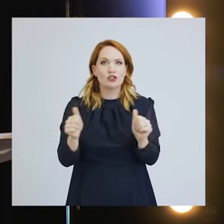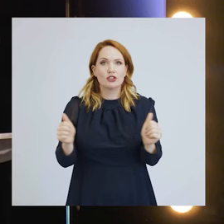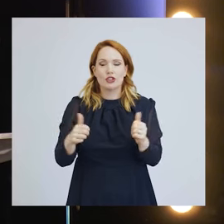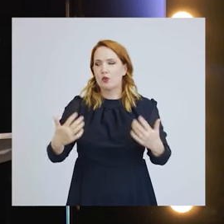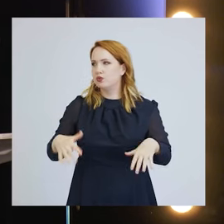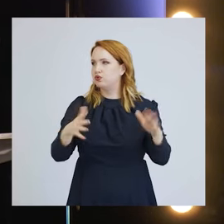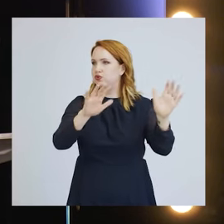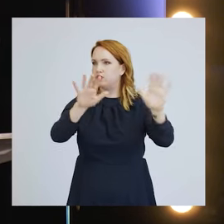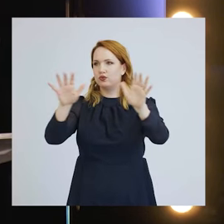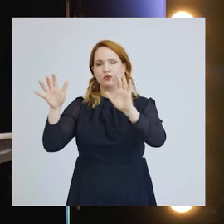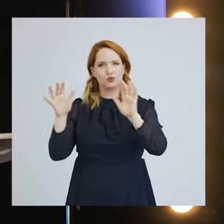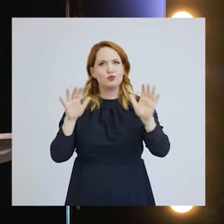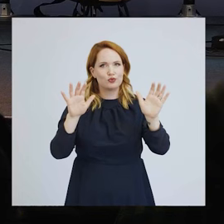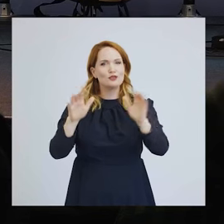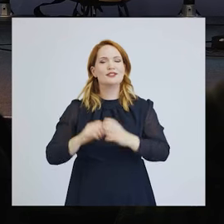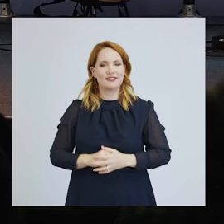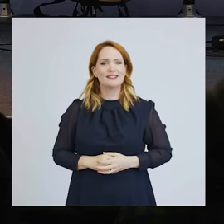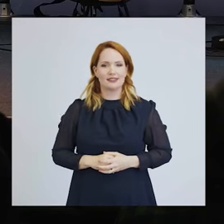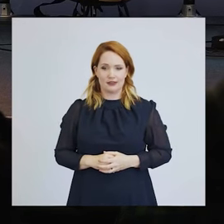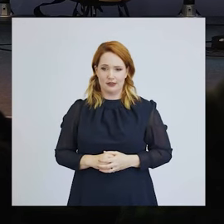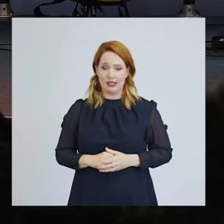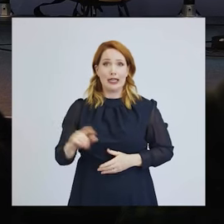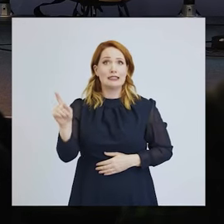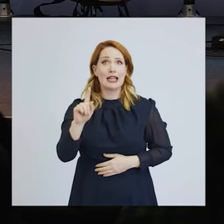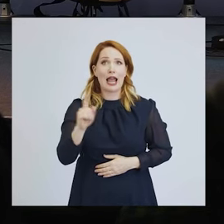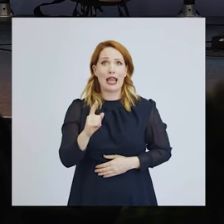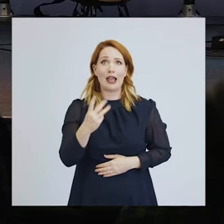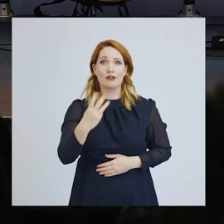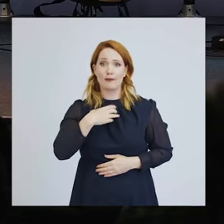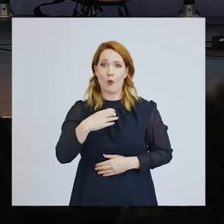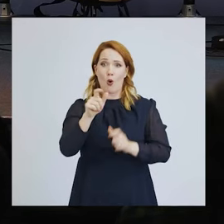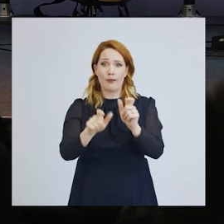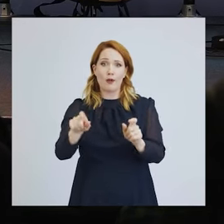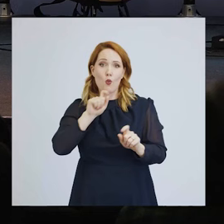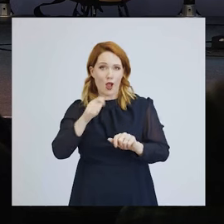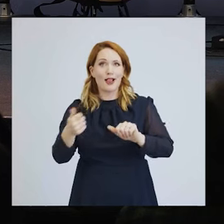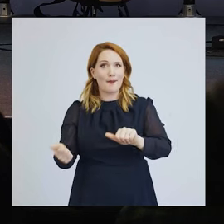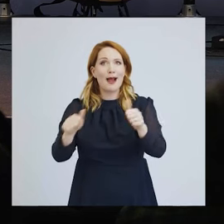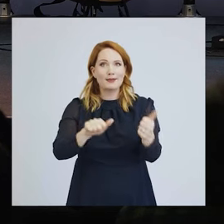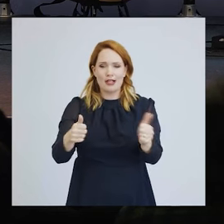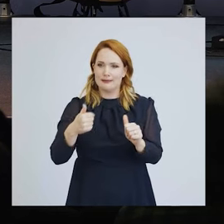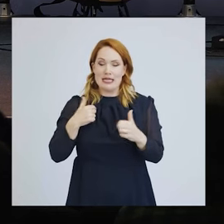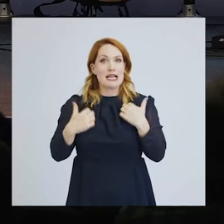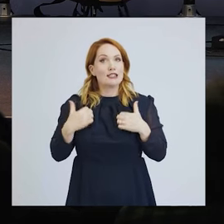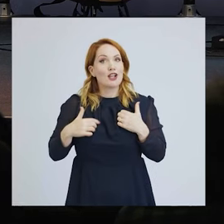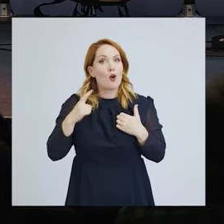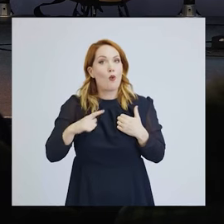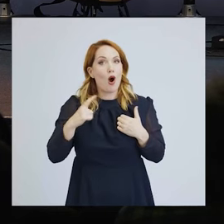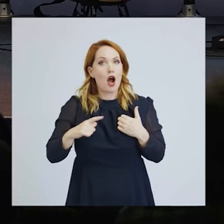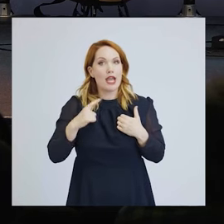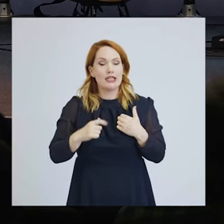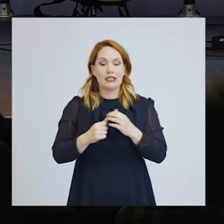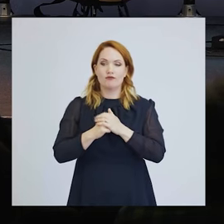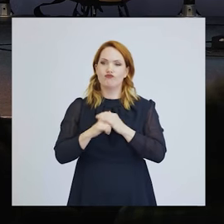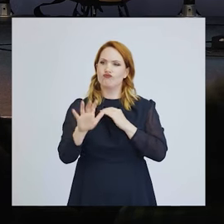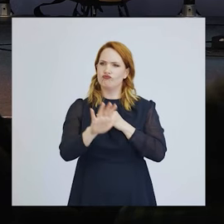awesome across all of our services? Yeah, let's give a clap for that. And we've actually got three more today as well. And I'm so excited